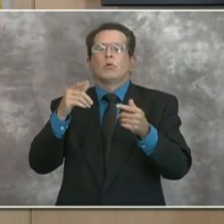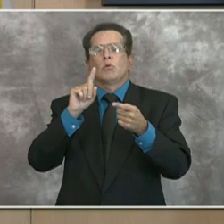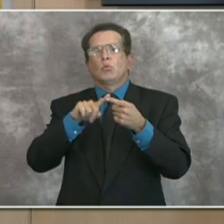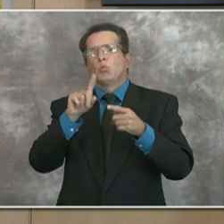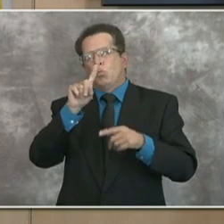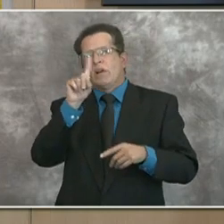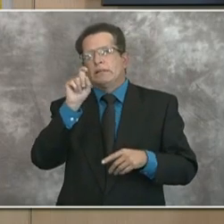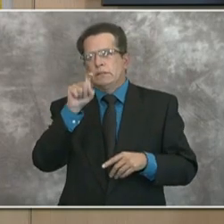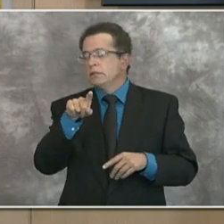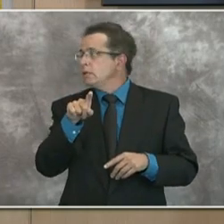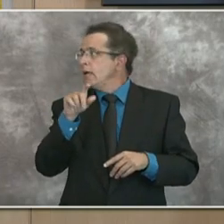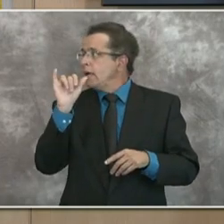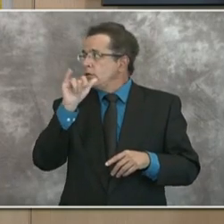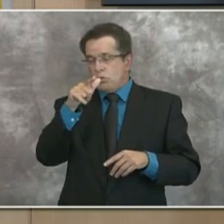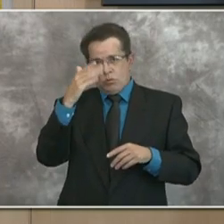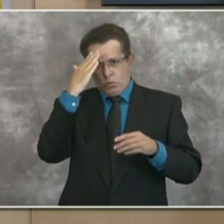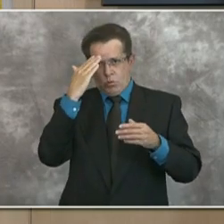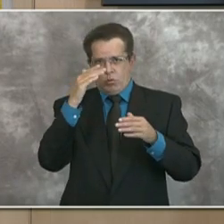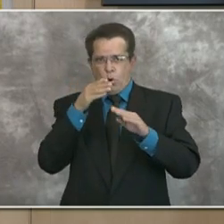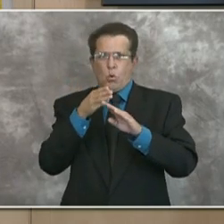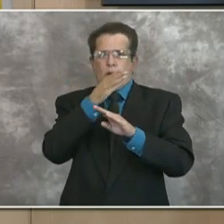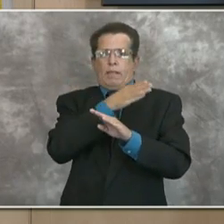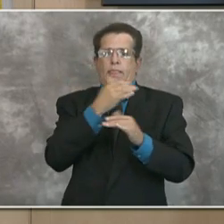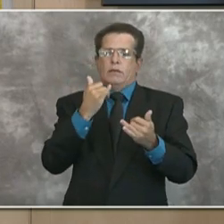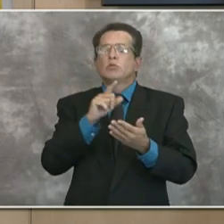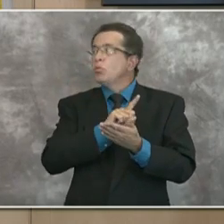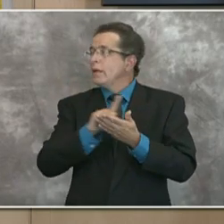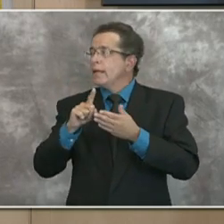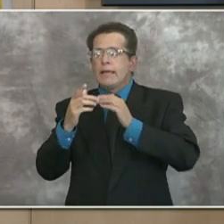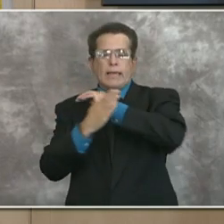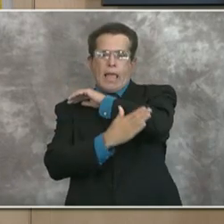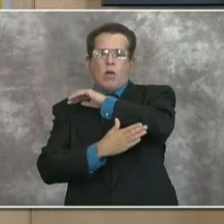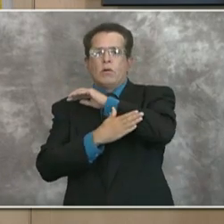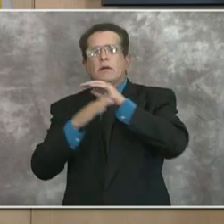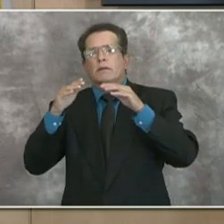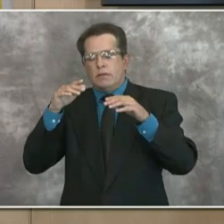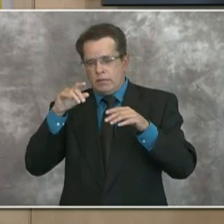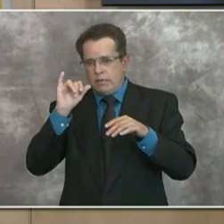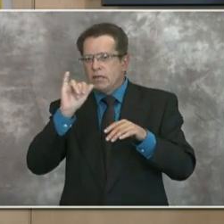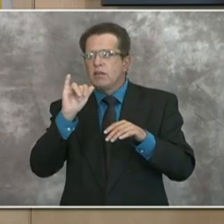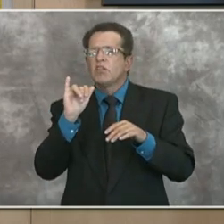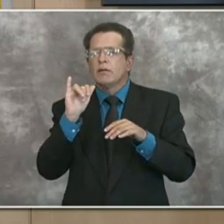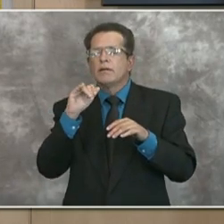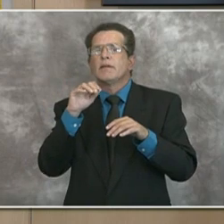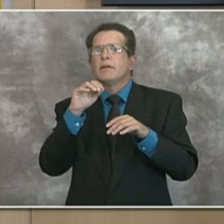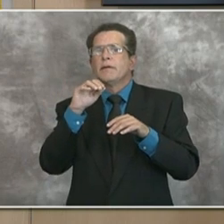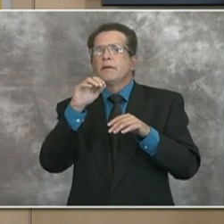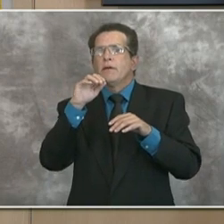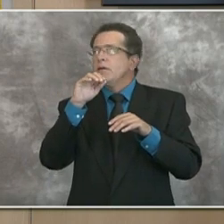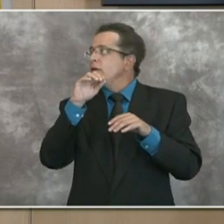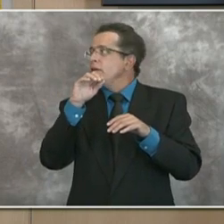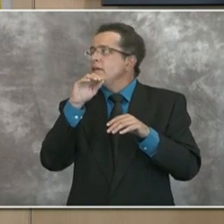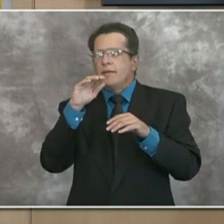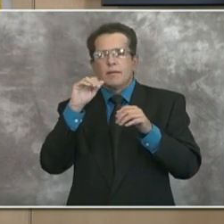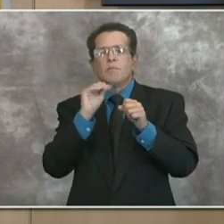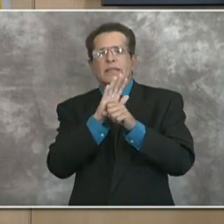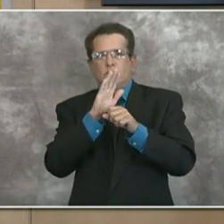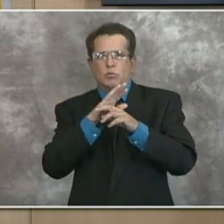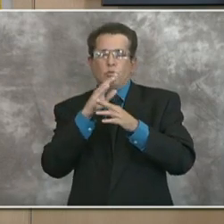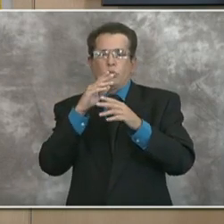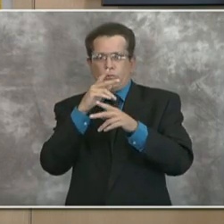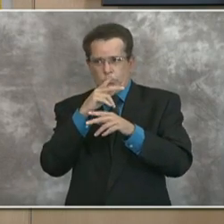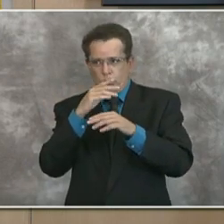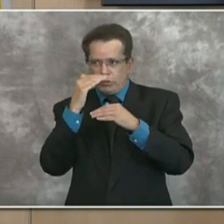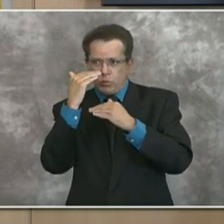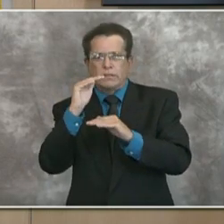questions. As you know, earlier this week, the county eased its restrictions on individual water activities at the beaches,